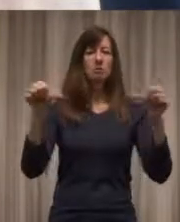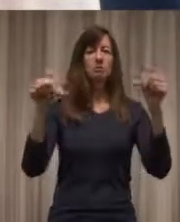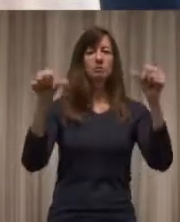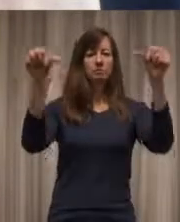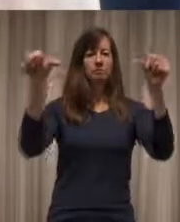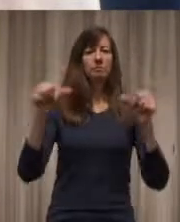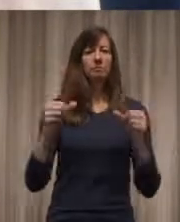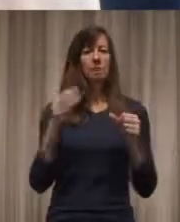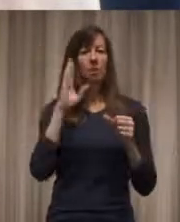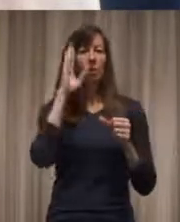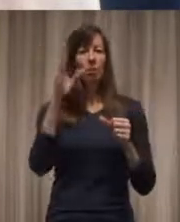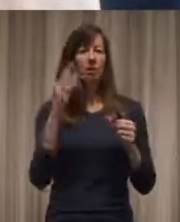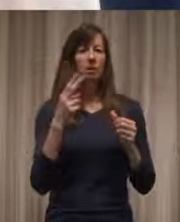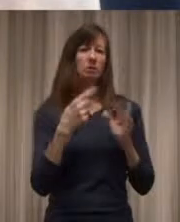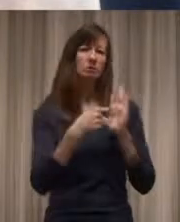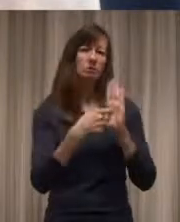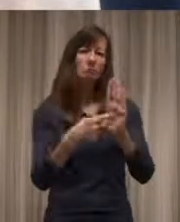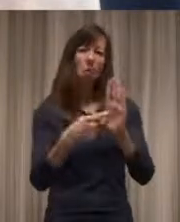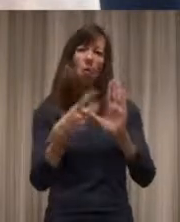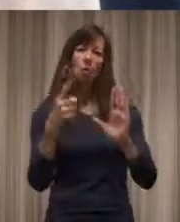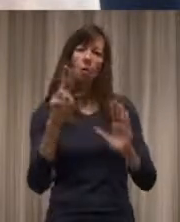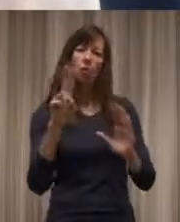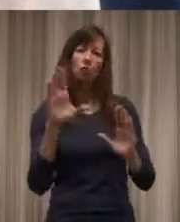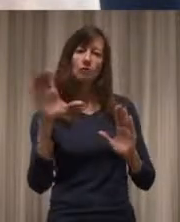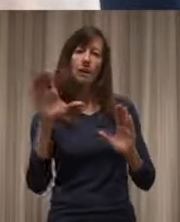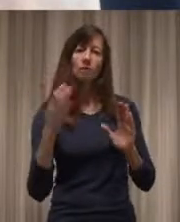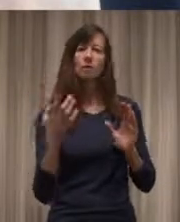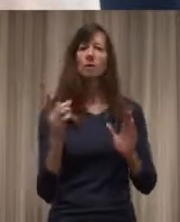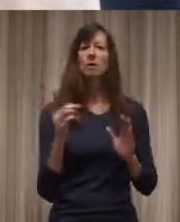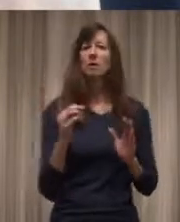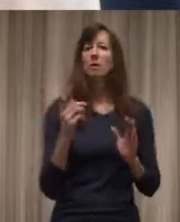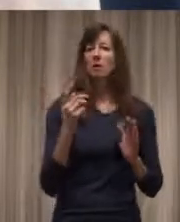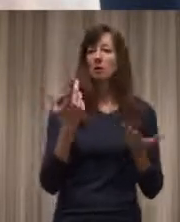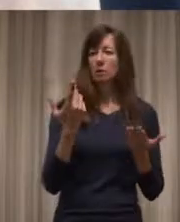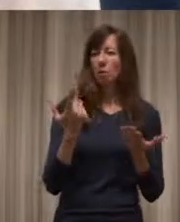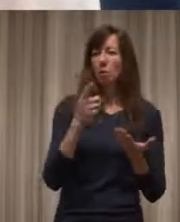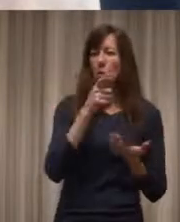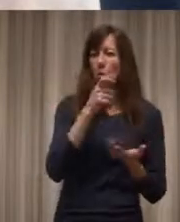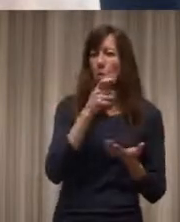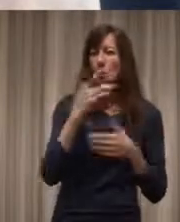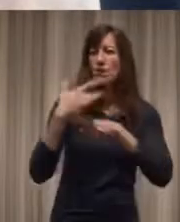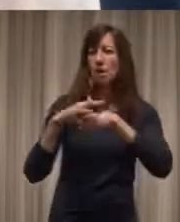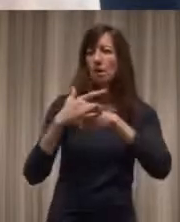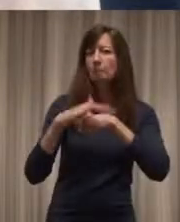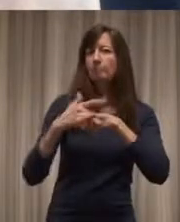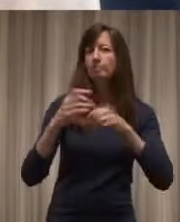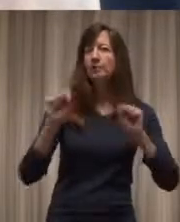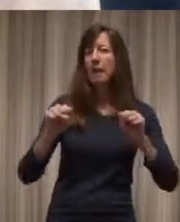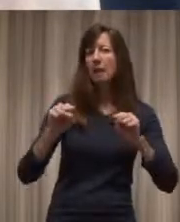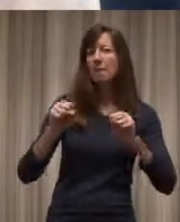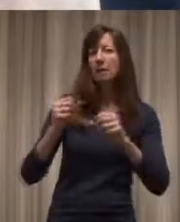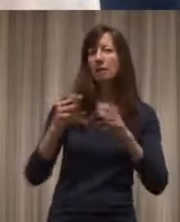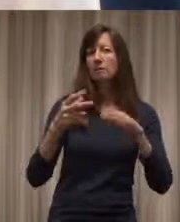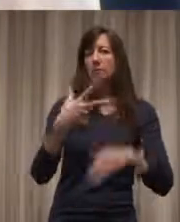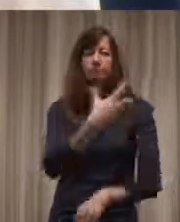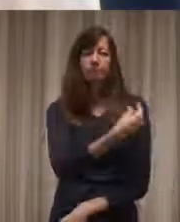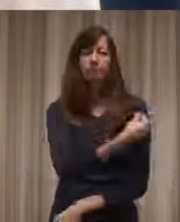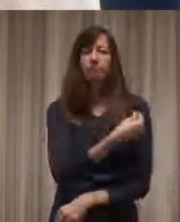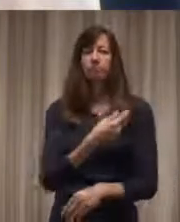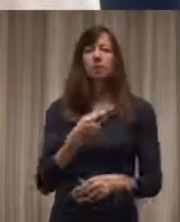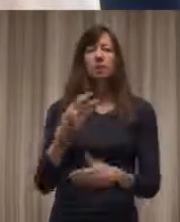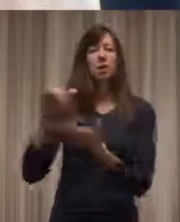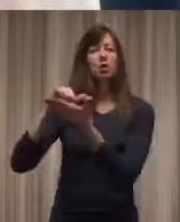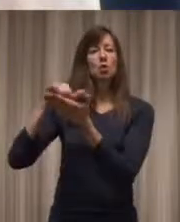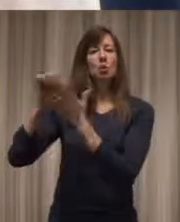day, we're getting new information from the state about who will be eligible when, and that we will be communicating